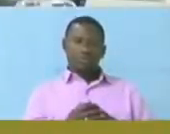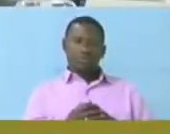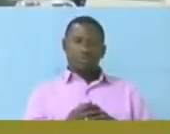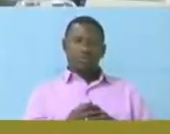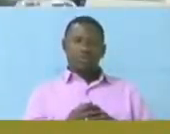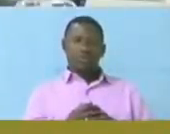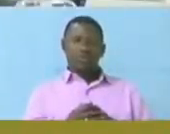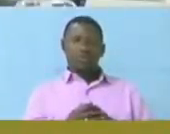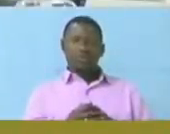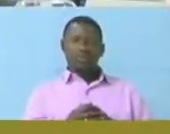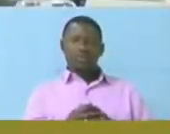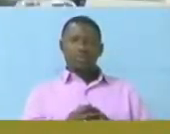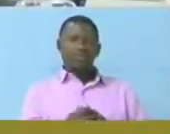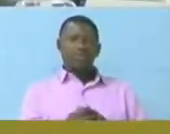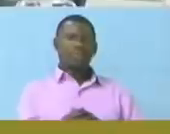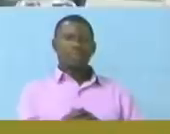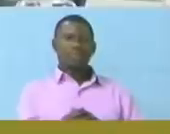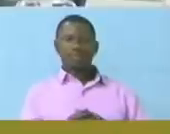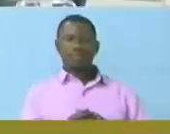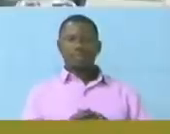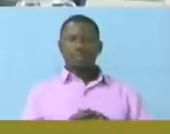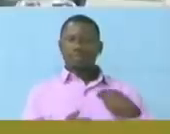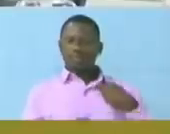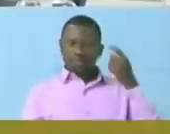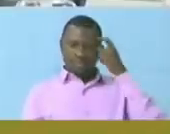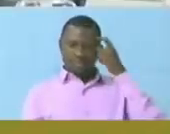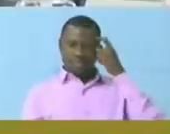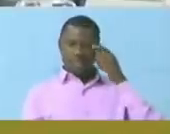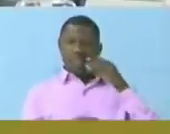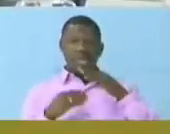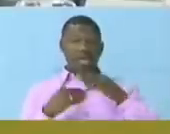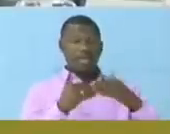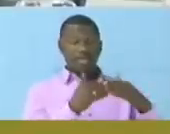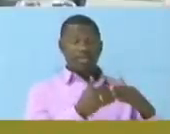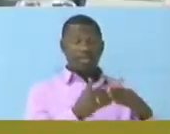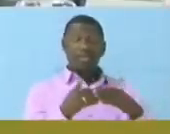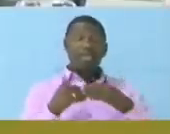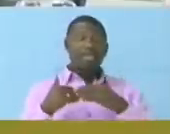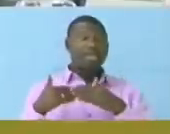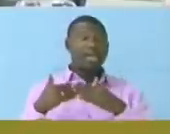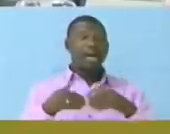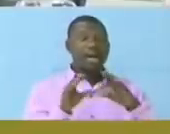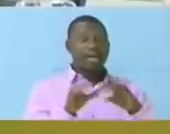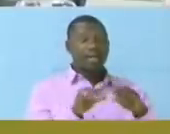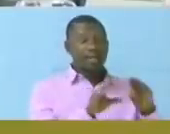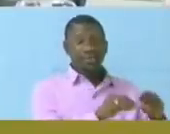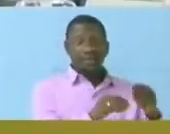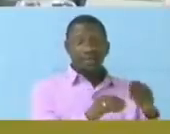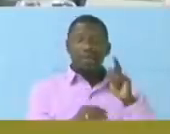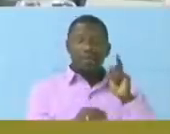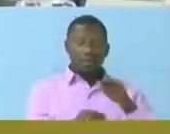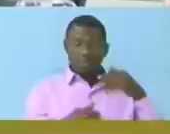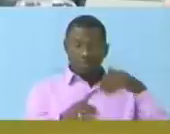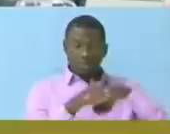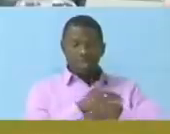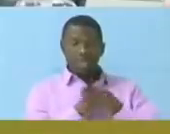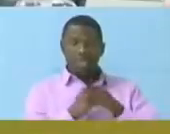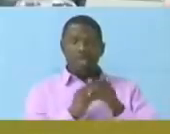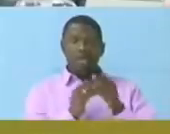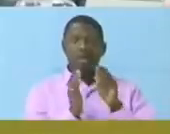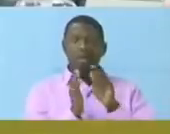activities that I thought would have been in that diary were not there. Nitela miro to, nga miro ni mkulu mungu nyantatara la diary